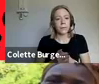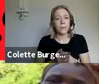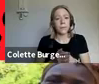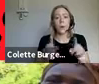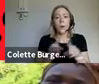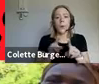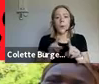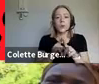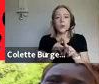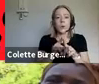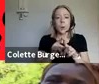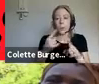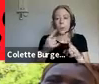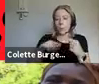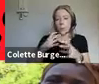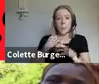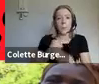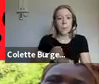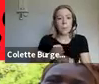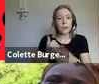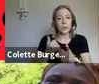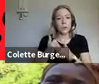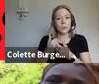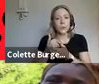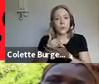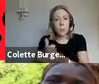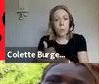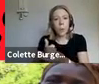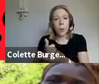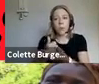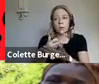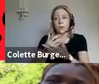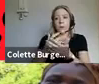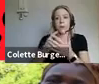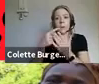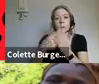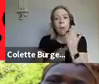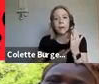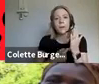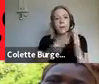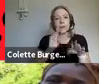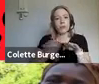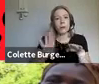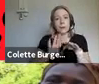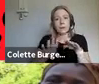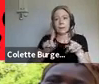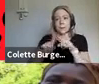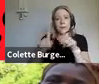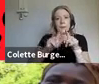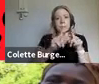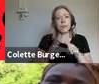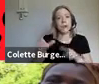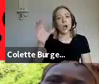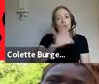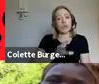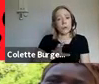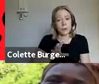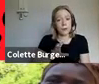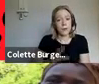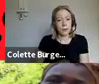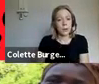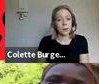of our commitment to supporting the development in policy and practices in select countries in different regions of the